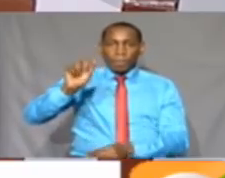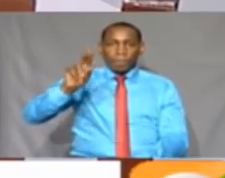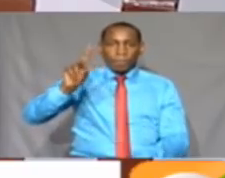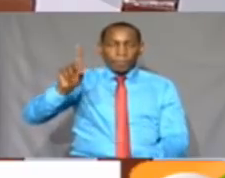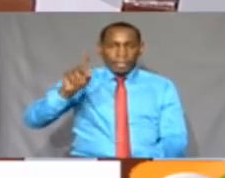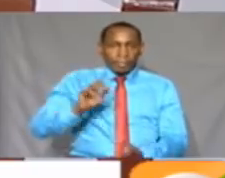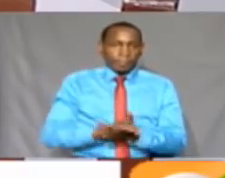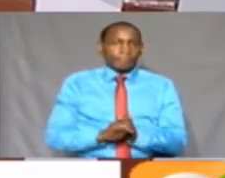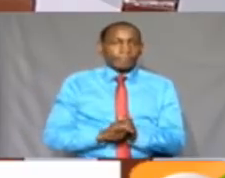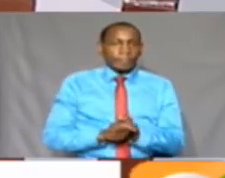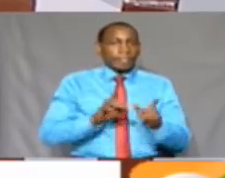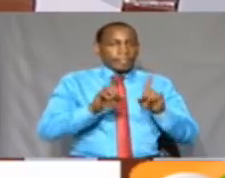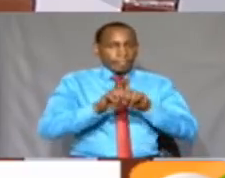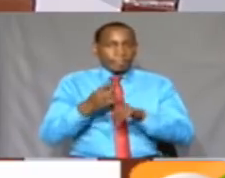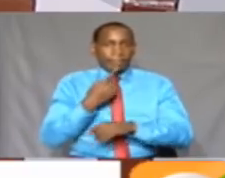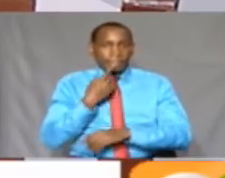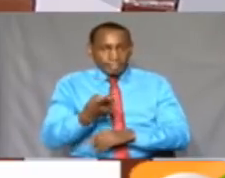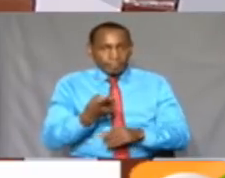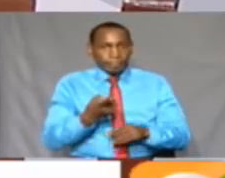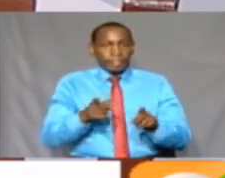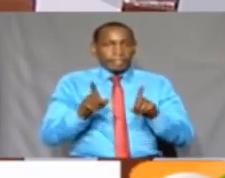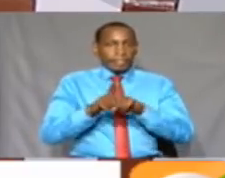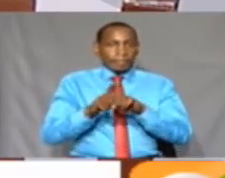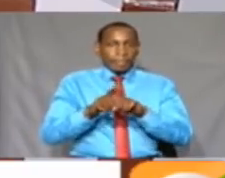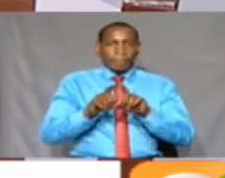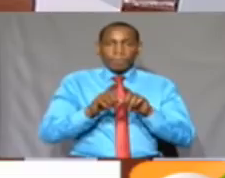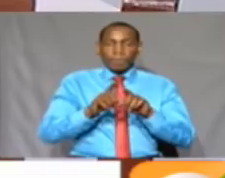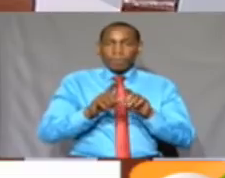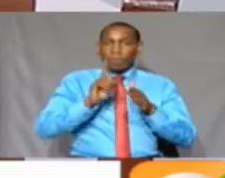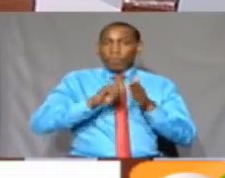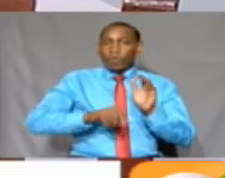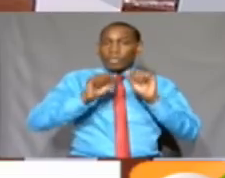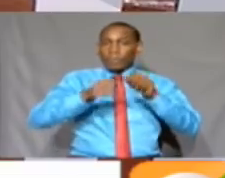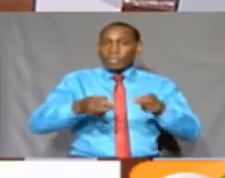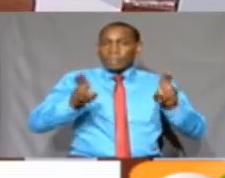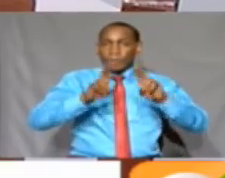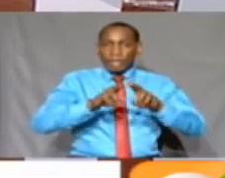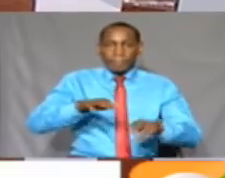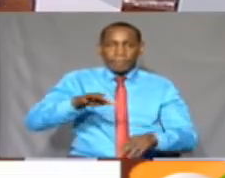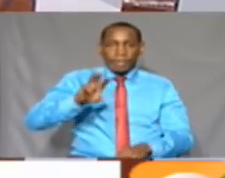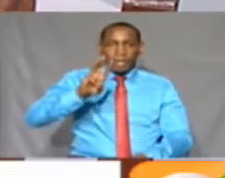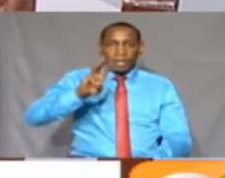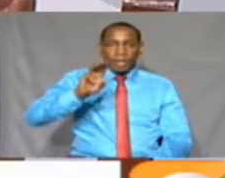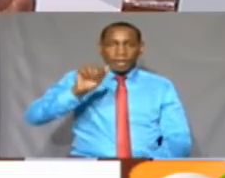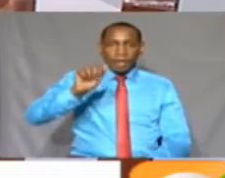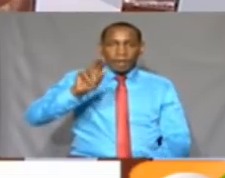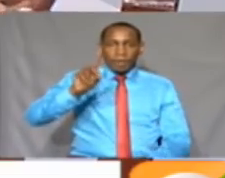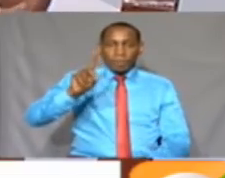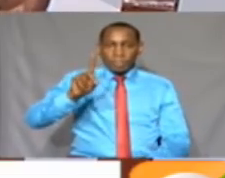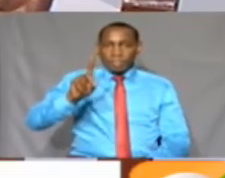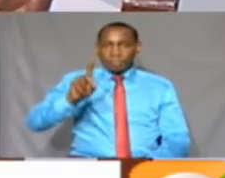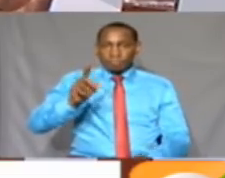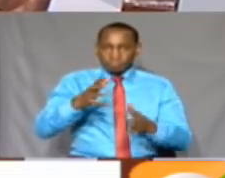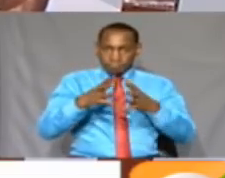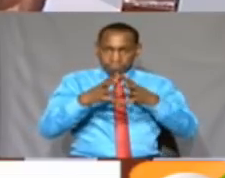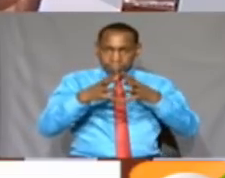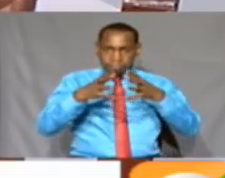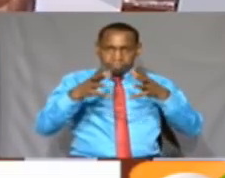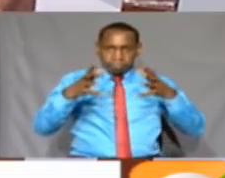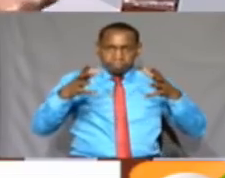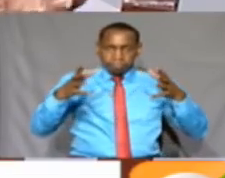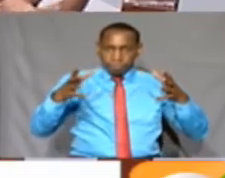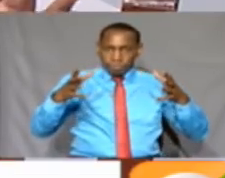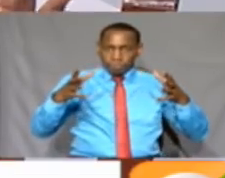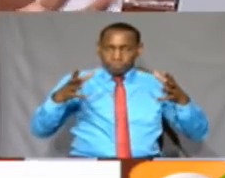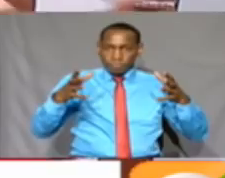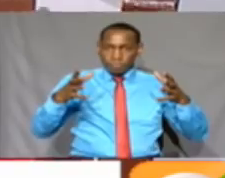you another thing, assuming, because what is likely to happen then is the wards will be maybe slightly bigger than,